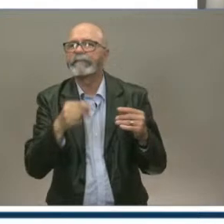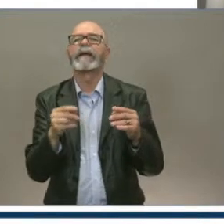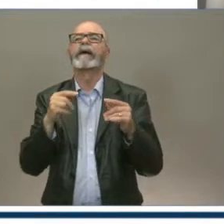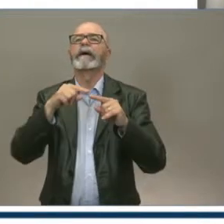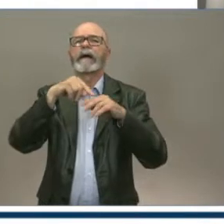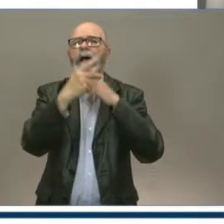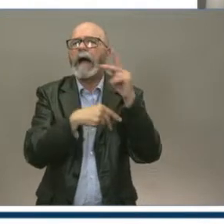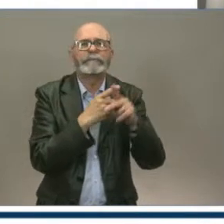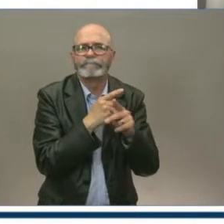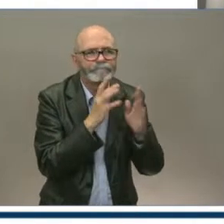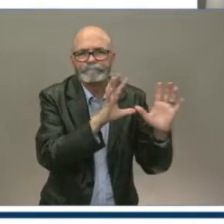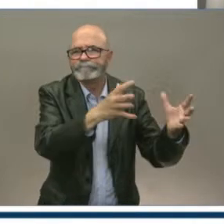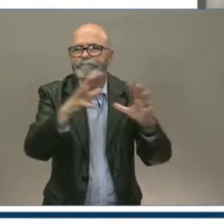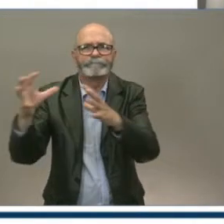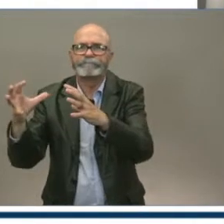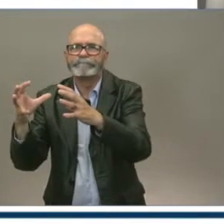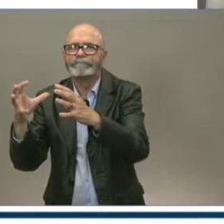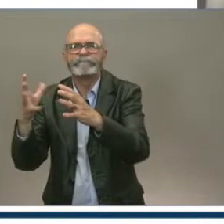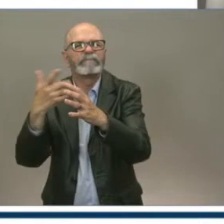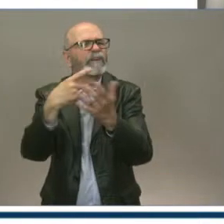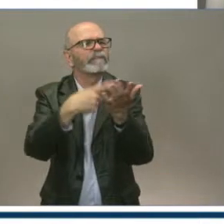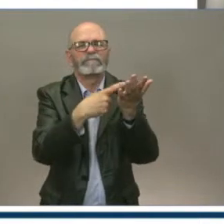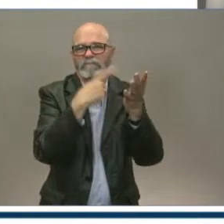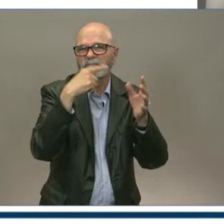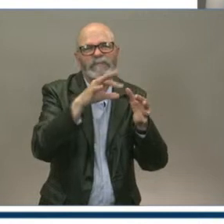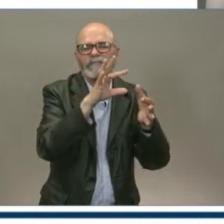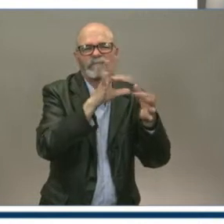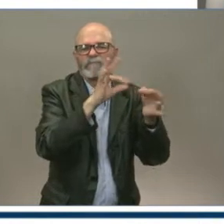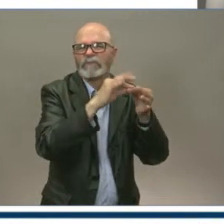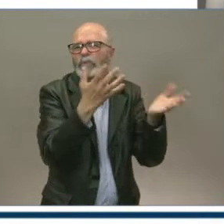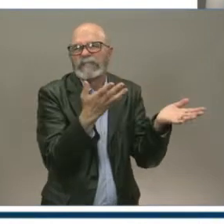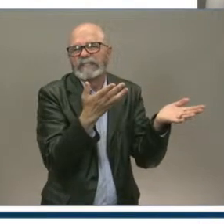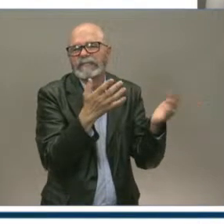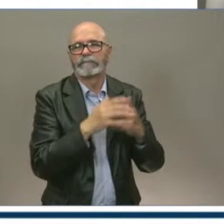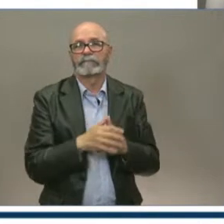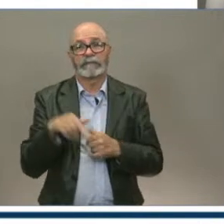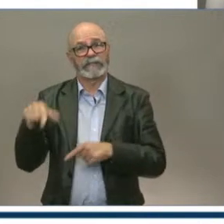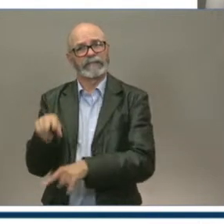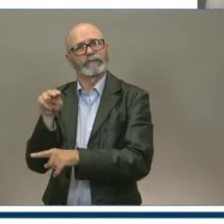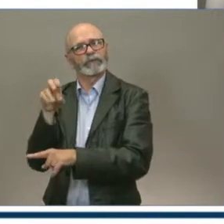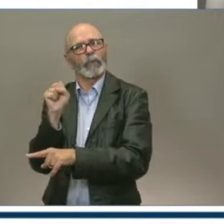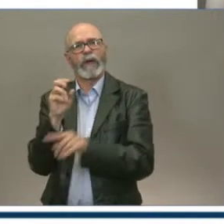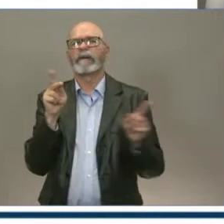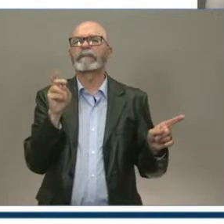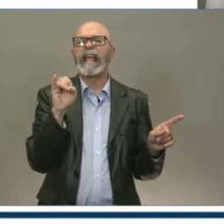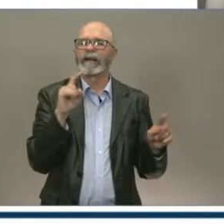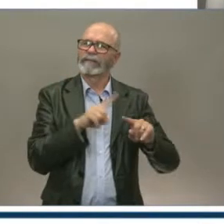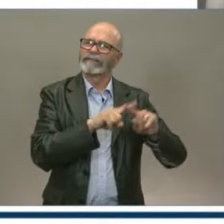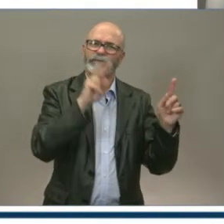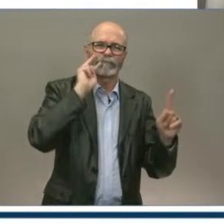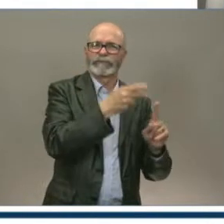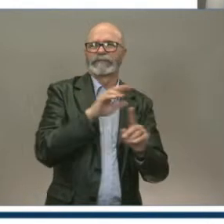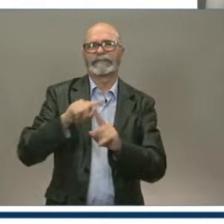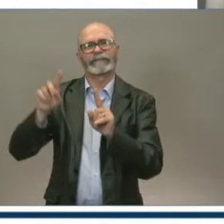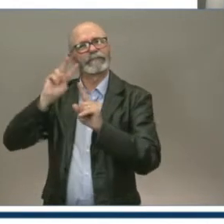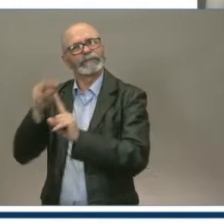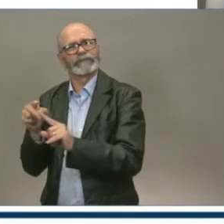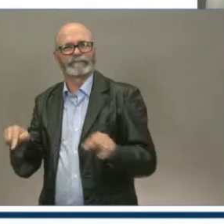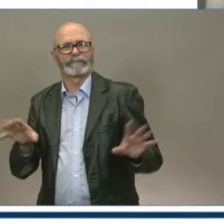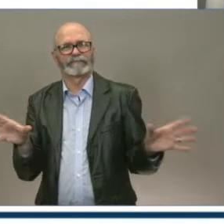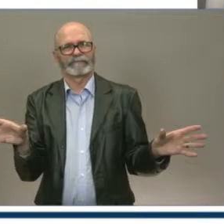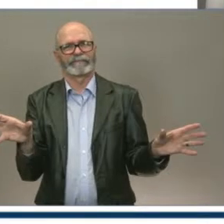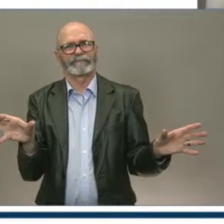whatever conversation you have had internally here in Nova Scotia about a different approach, whether or not you're vaccinated or not,